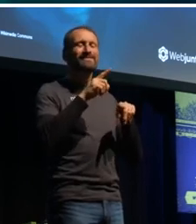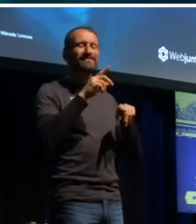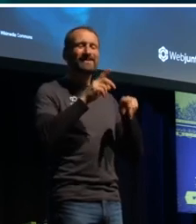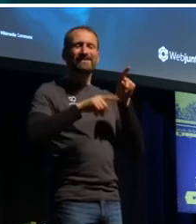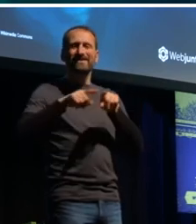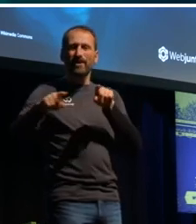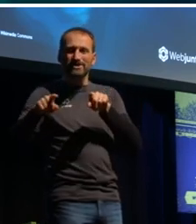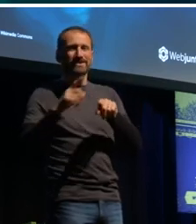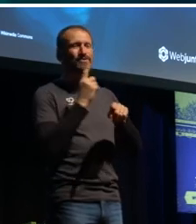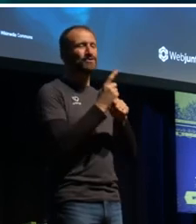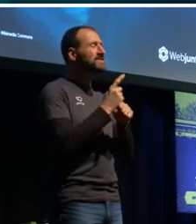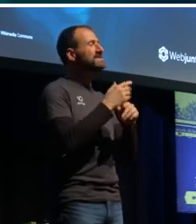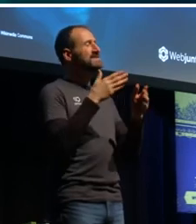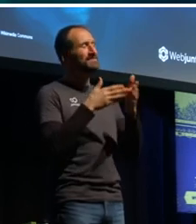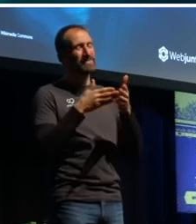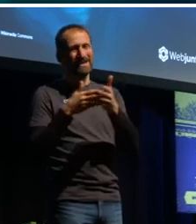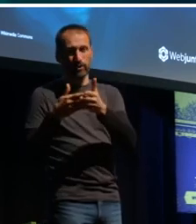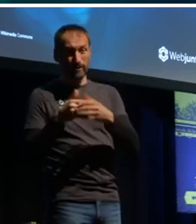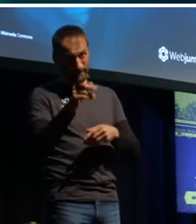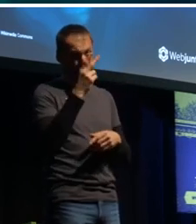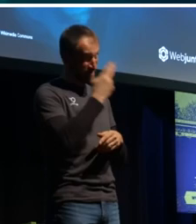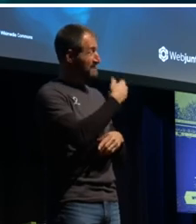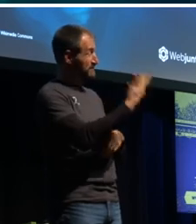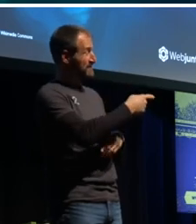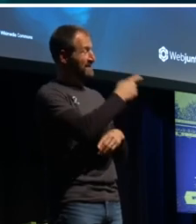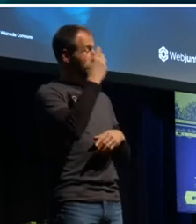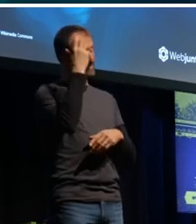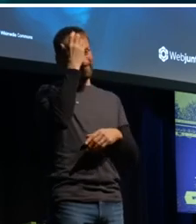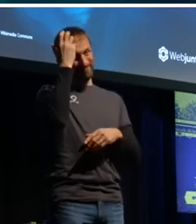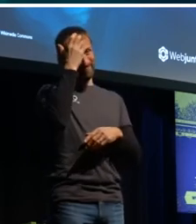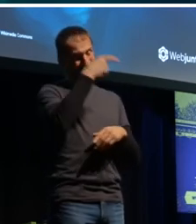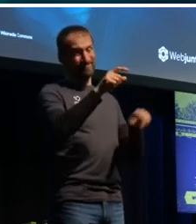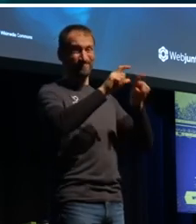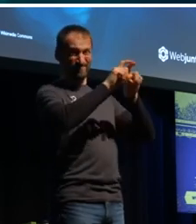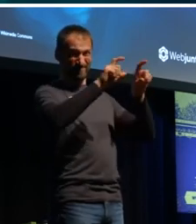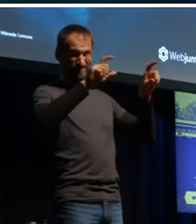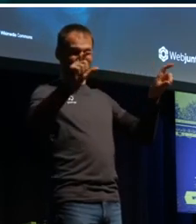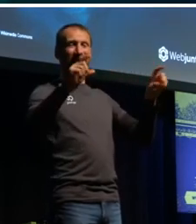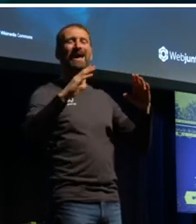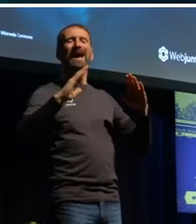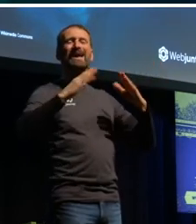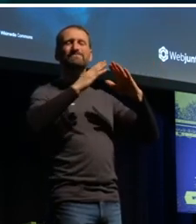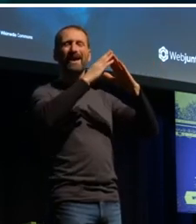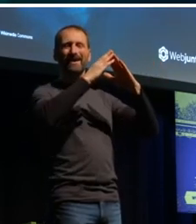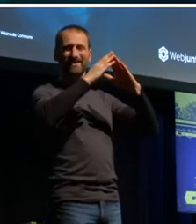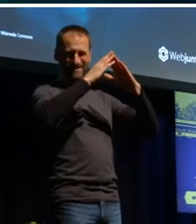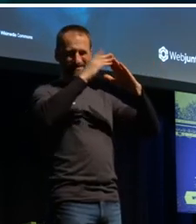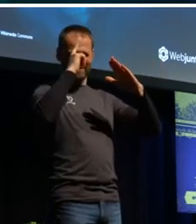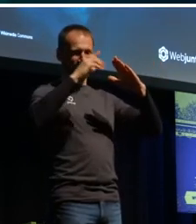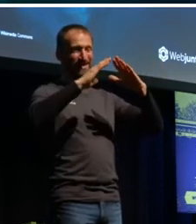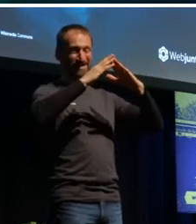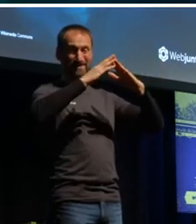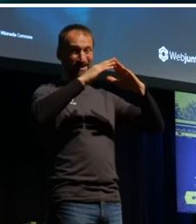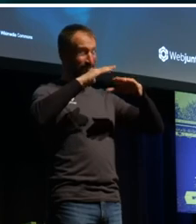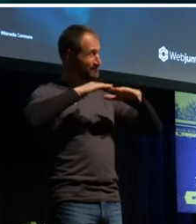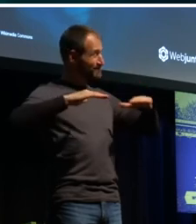And there's this theory of diversity compared to an iceberg. So the tip of the